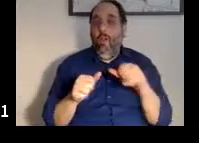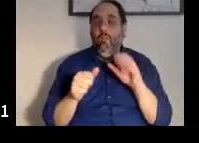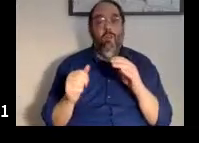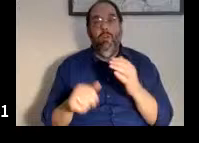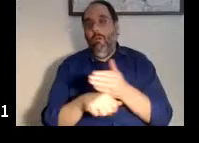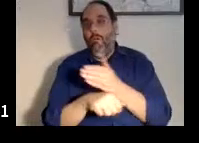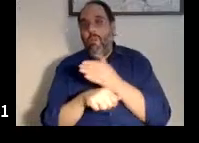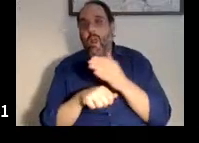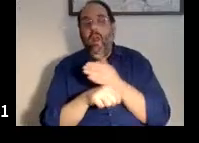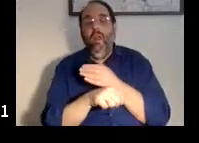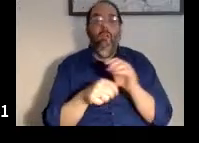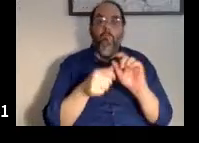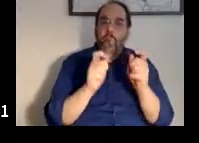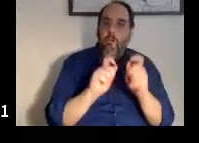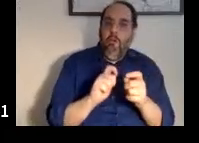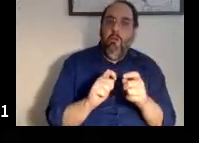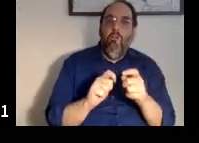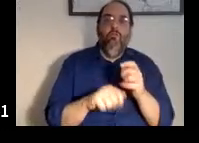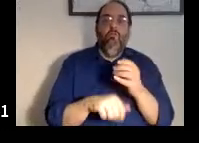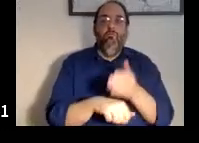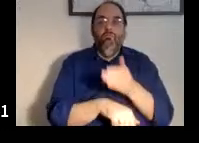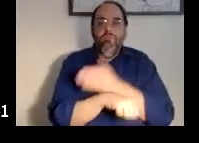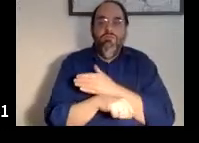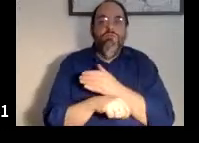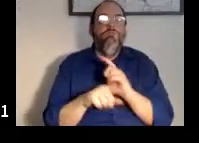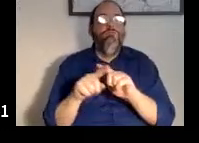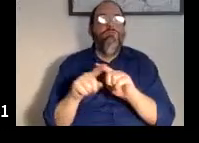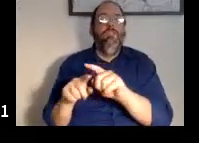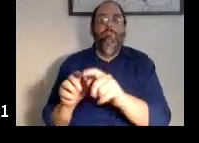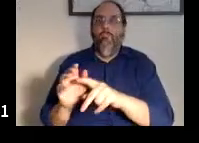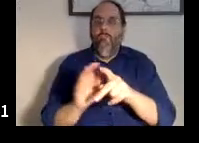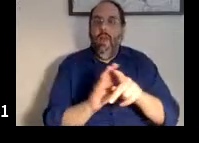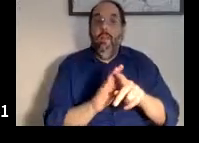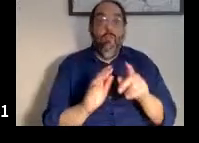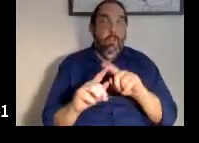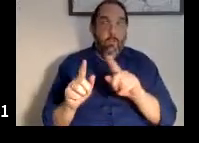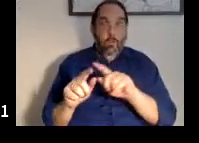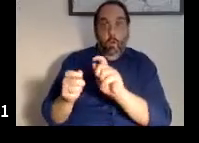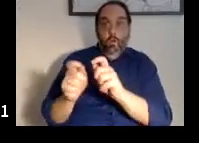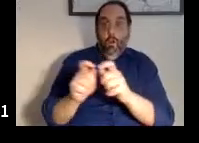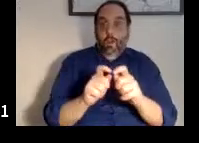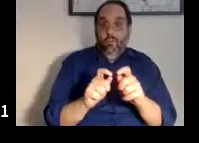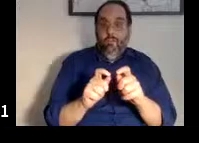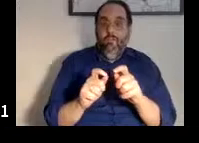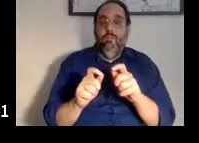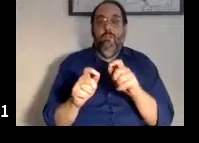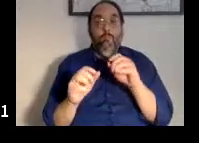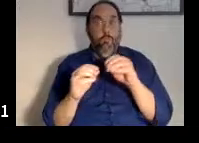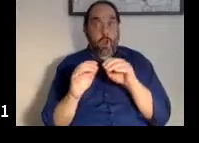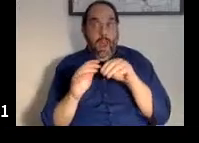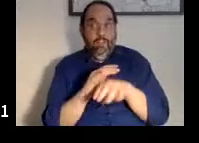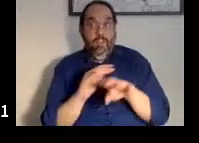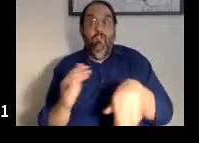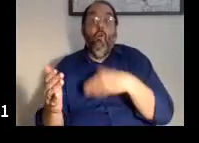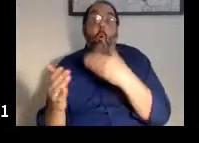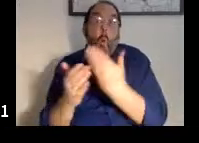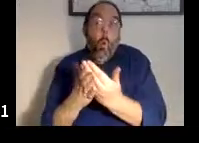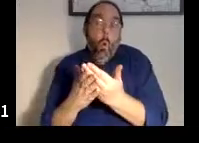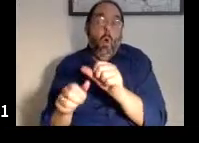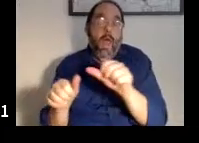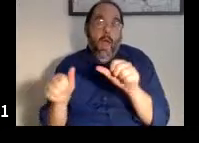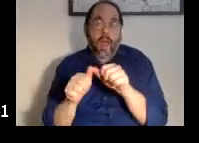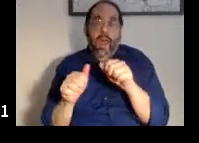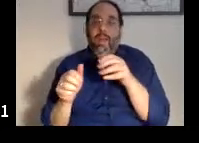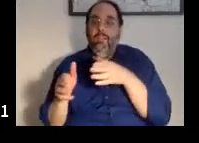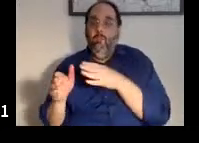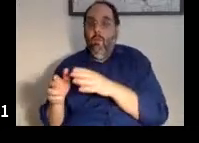and altered in phases through a series of alterations. Additional access to the total play area and accessible routes